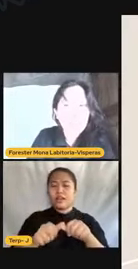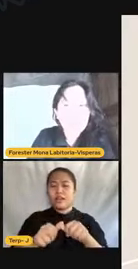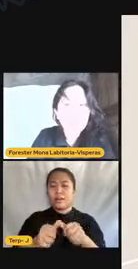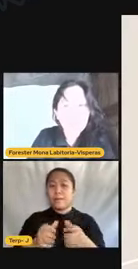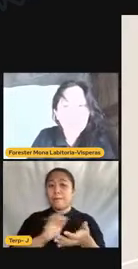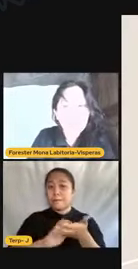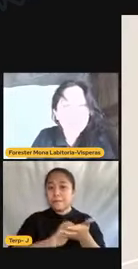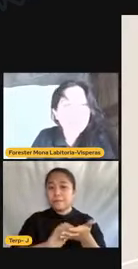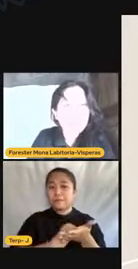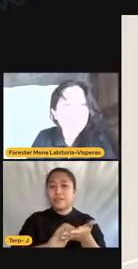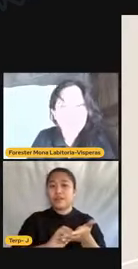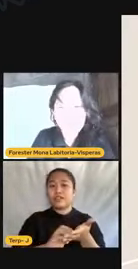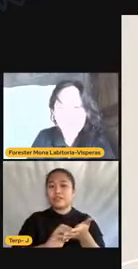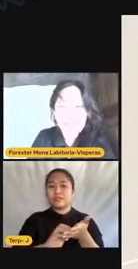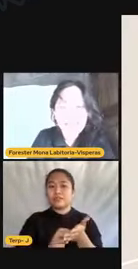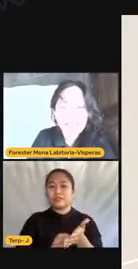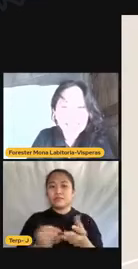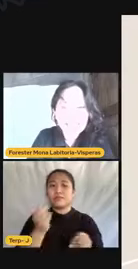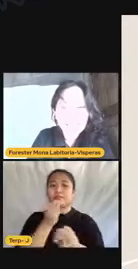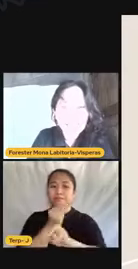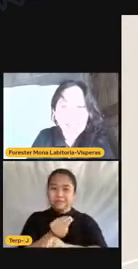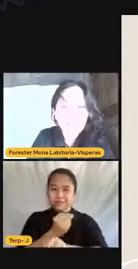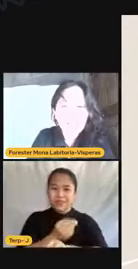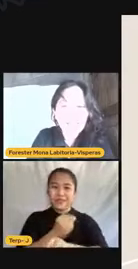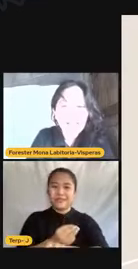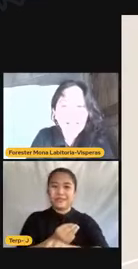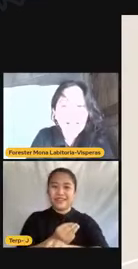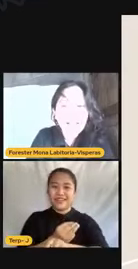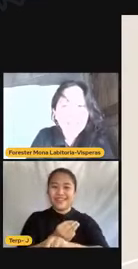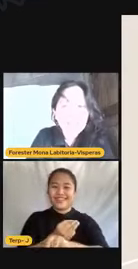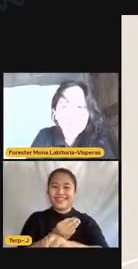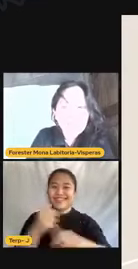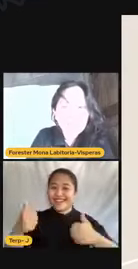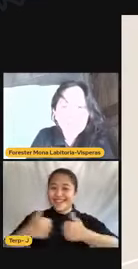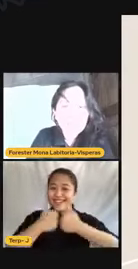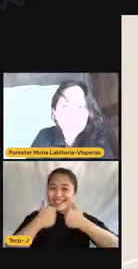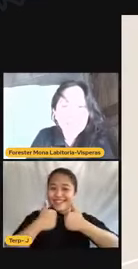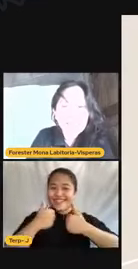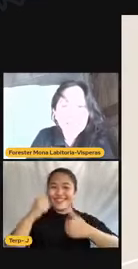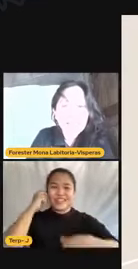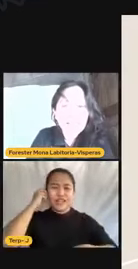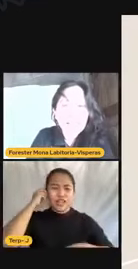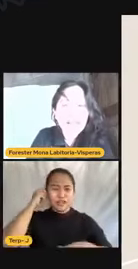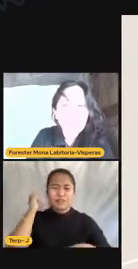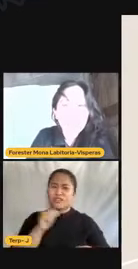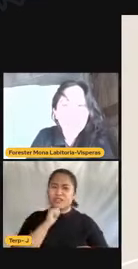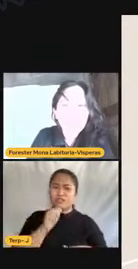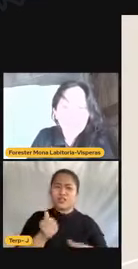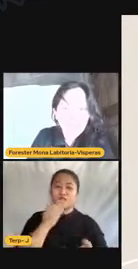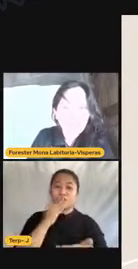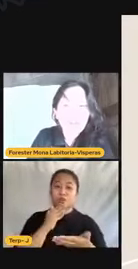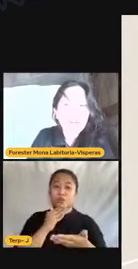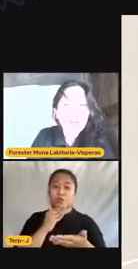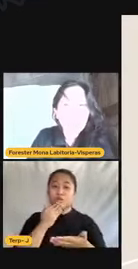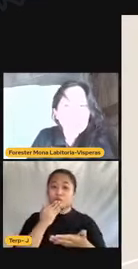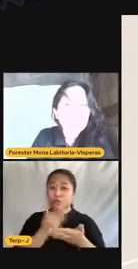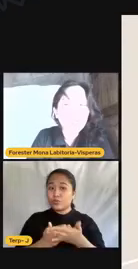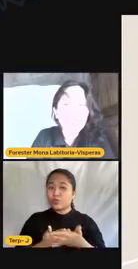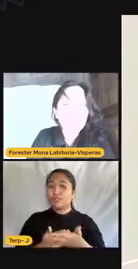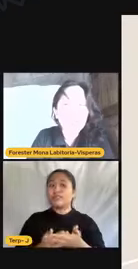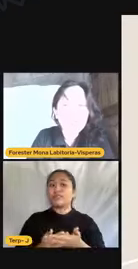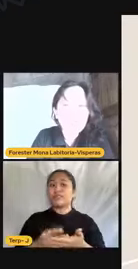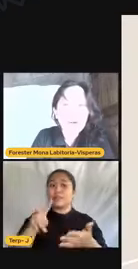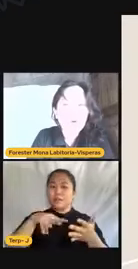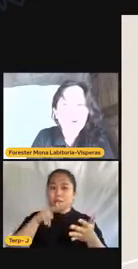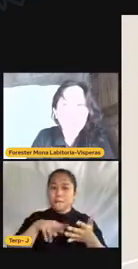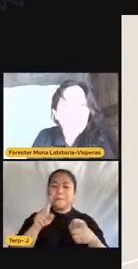a contestant for the math contest kasi magaling po siya sa math. Hindi siya magaling masyado sa reading before, but she's doing